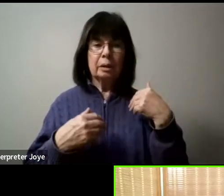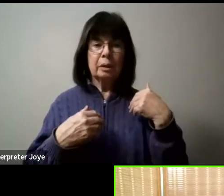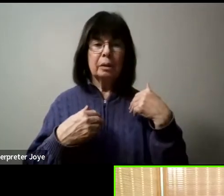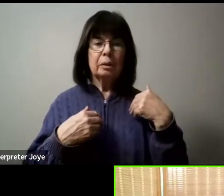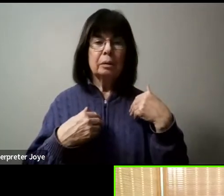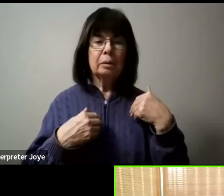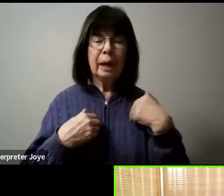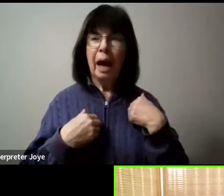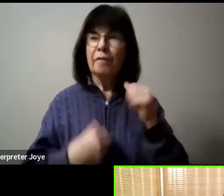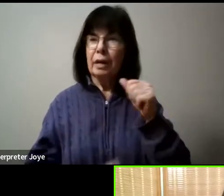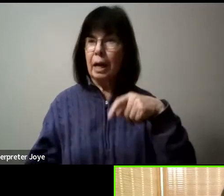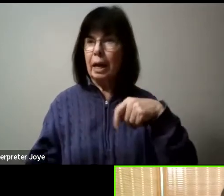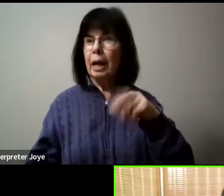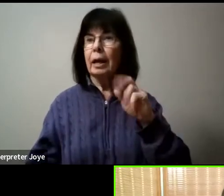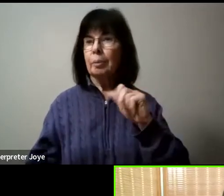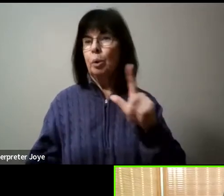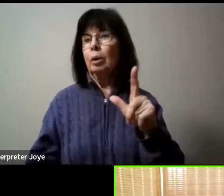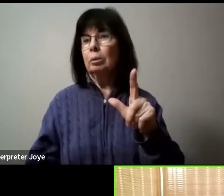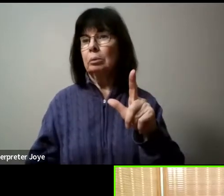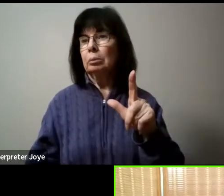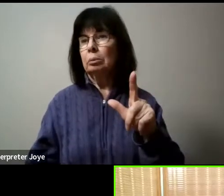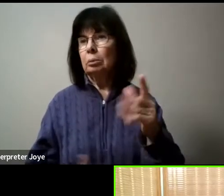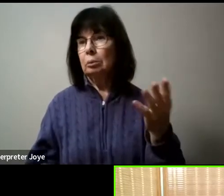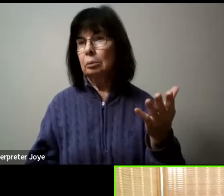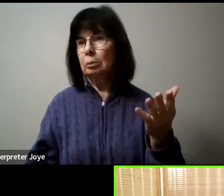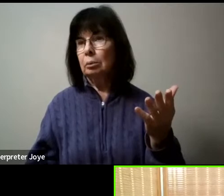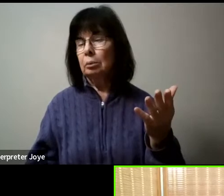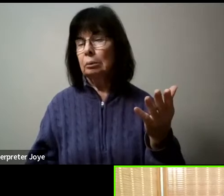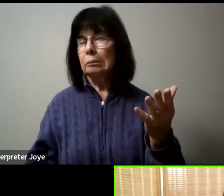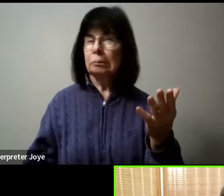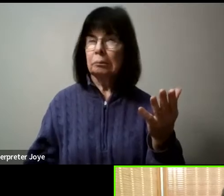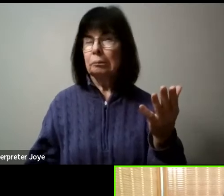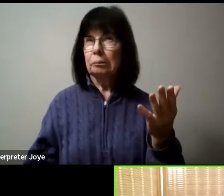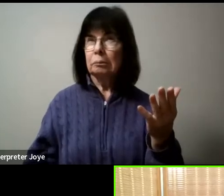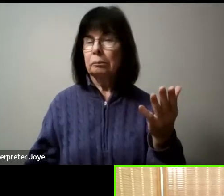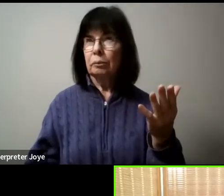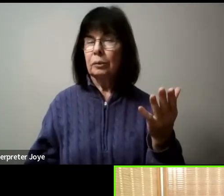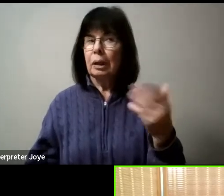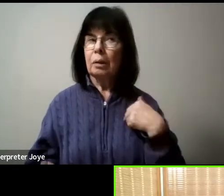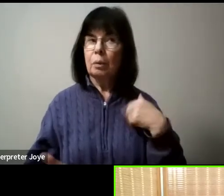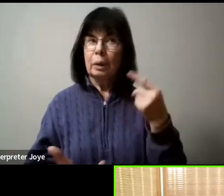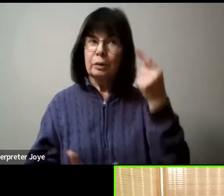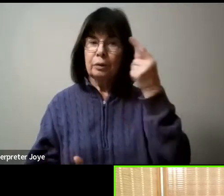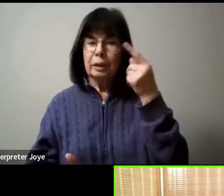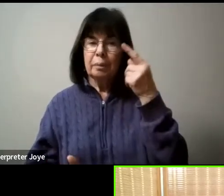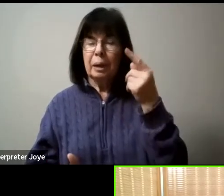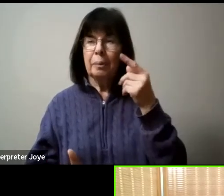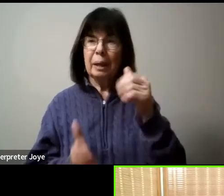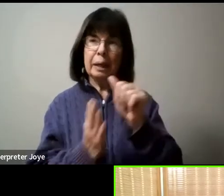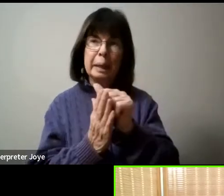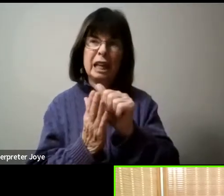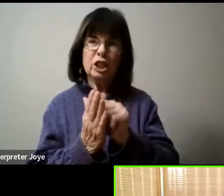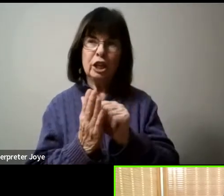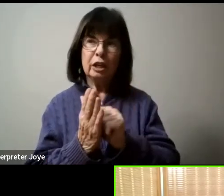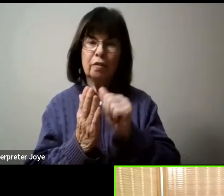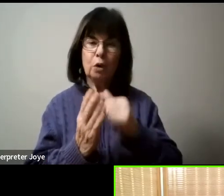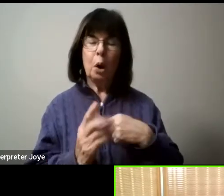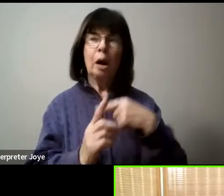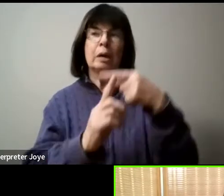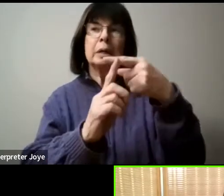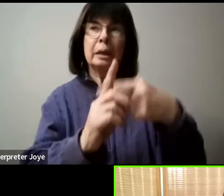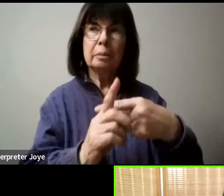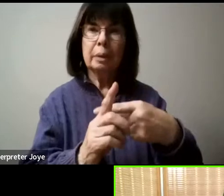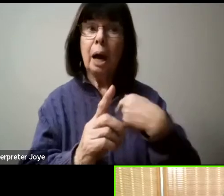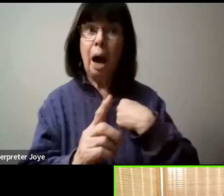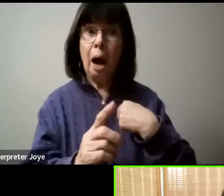April kind of thing. And so when we think about agenda items for next month, I would like